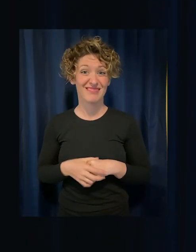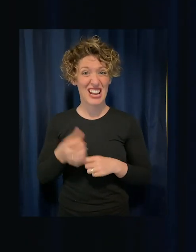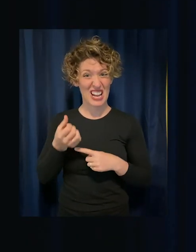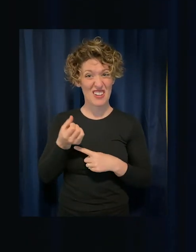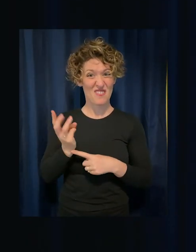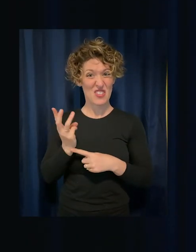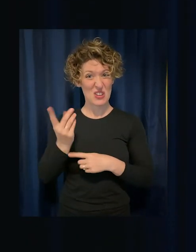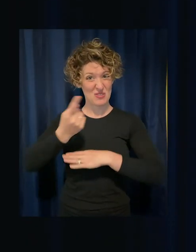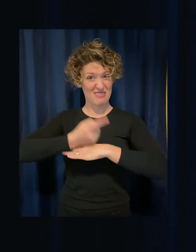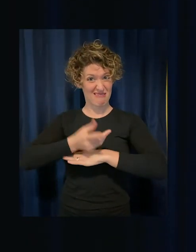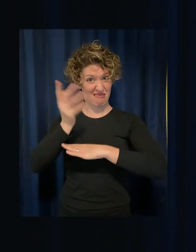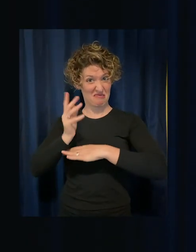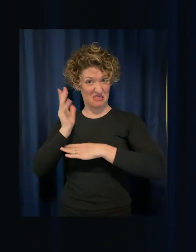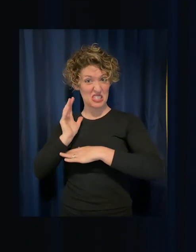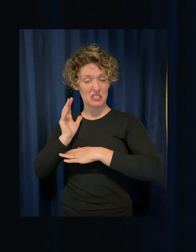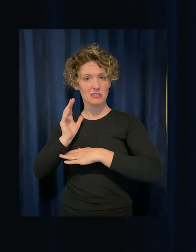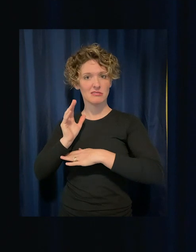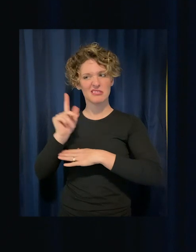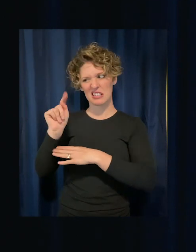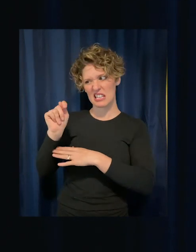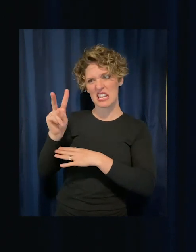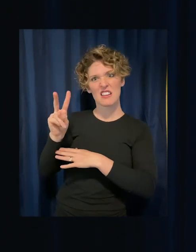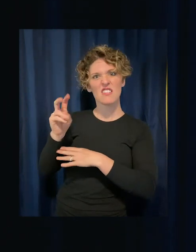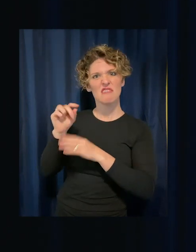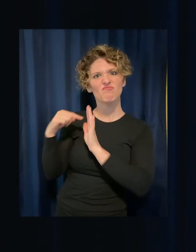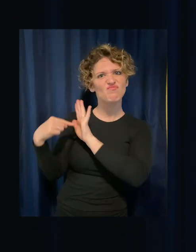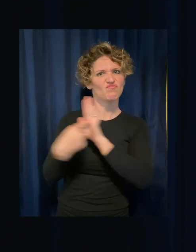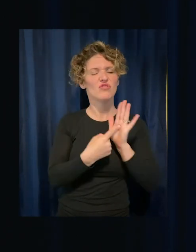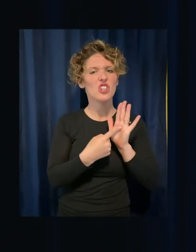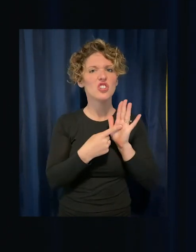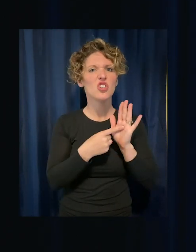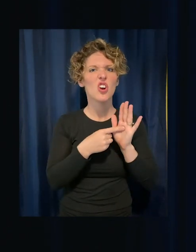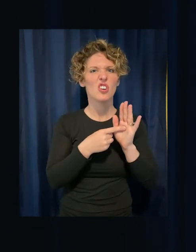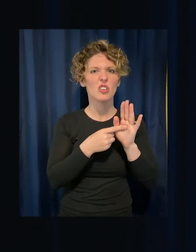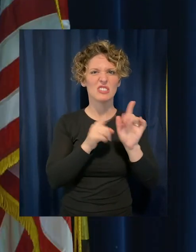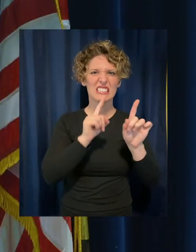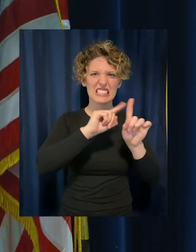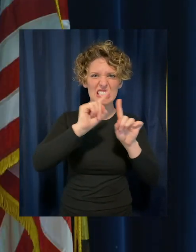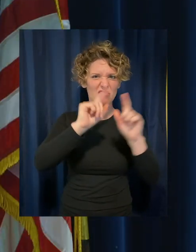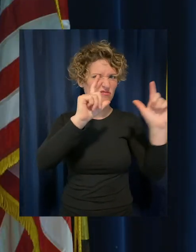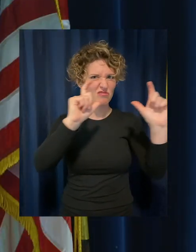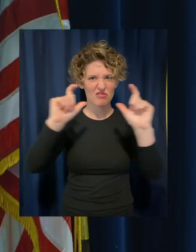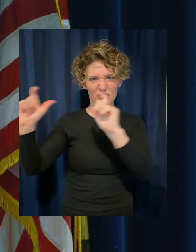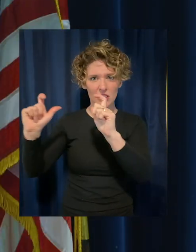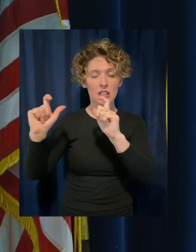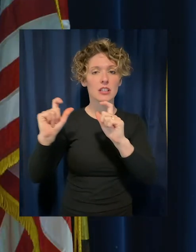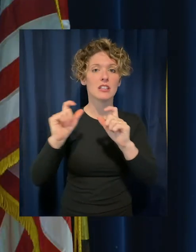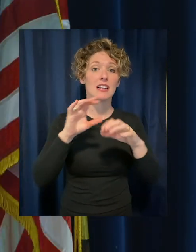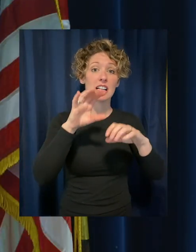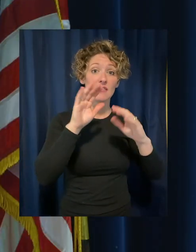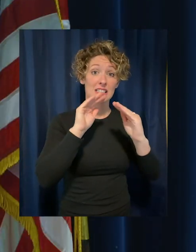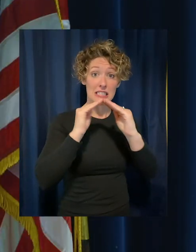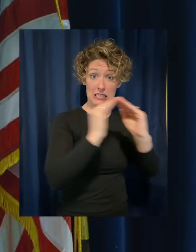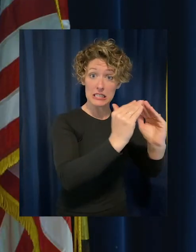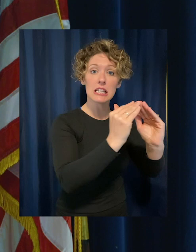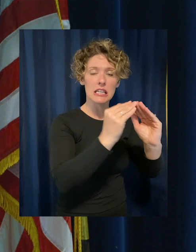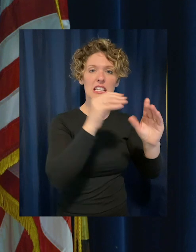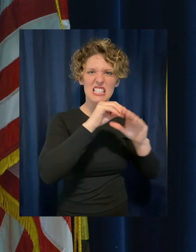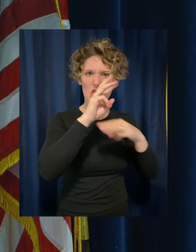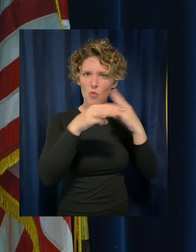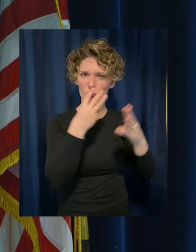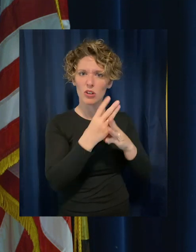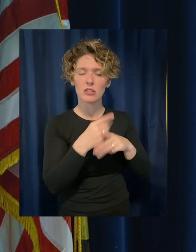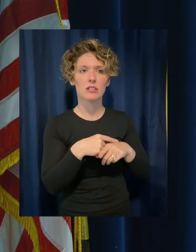of before and after smog-free skies in major cities around the world. This state we love is